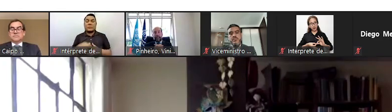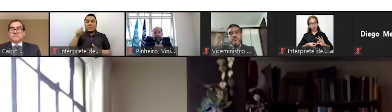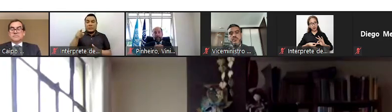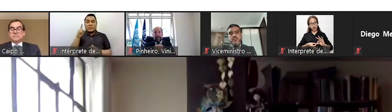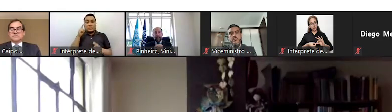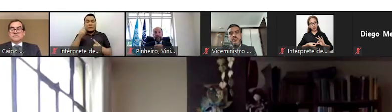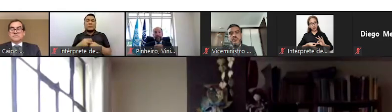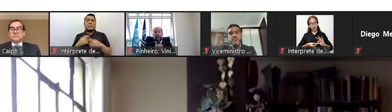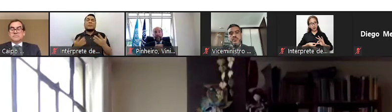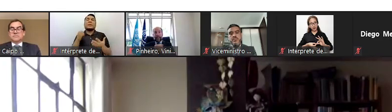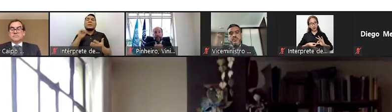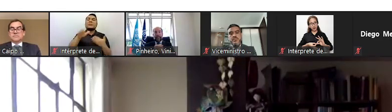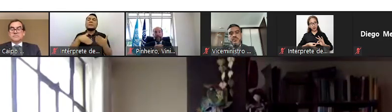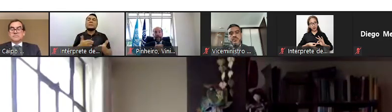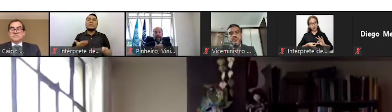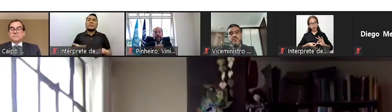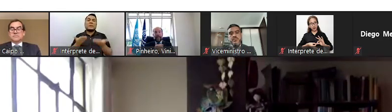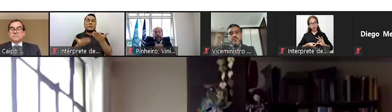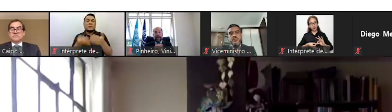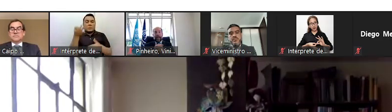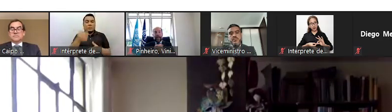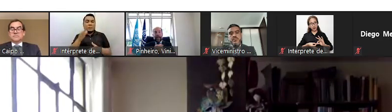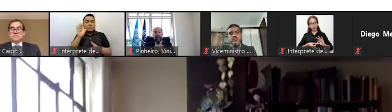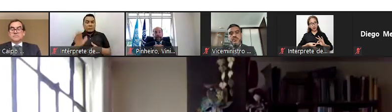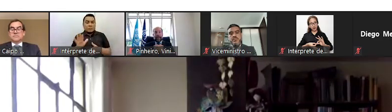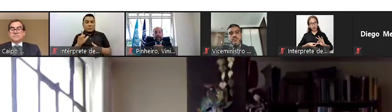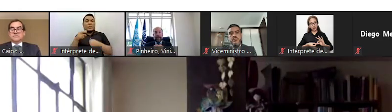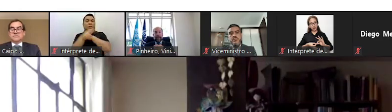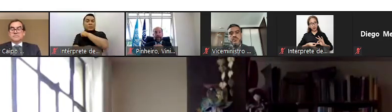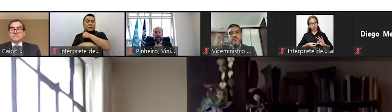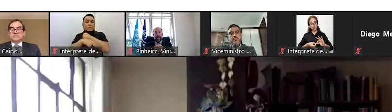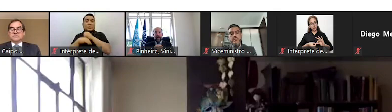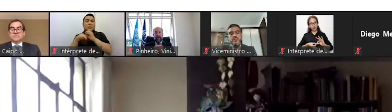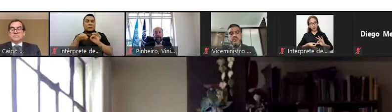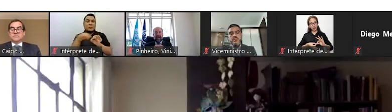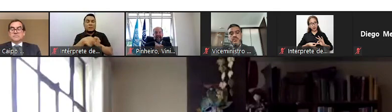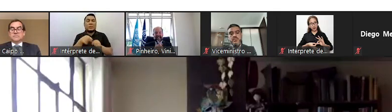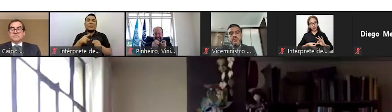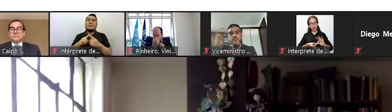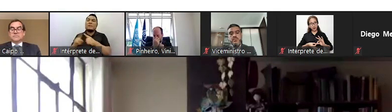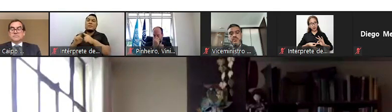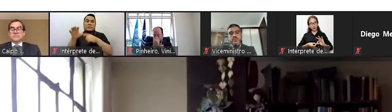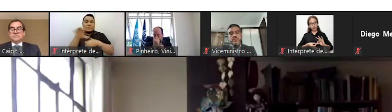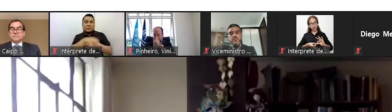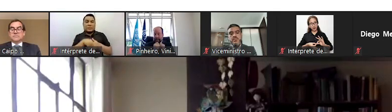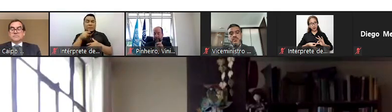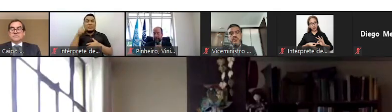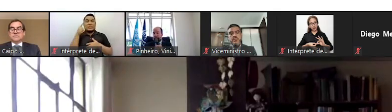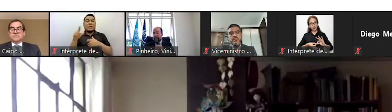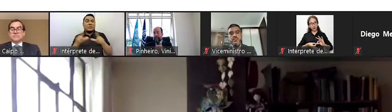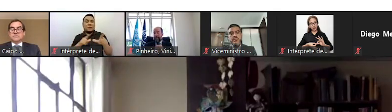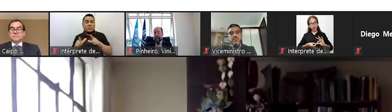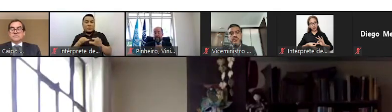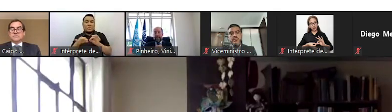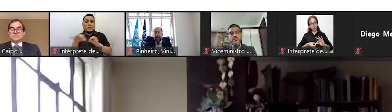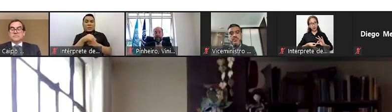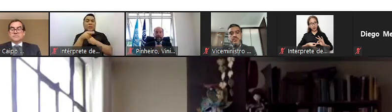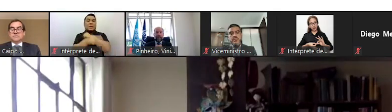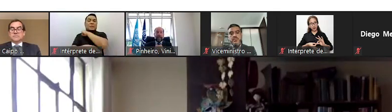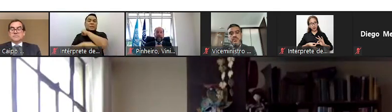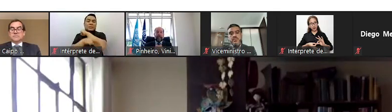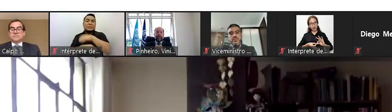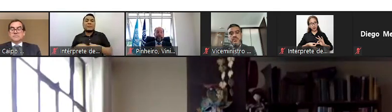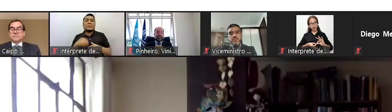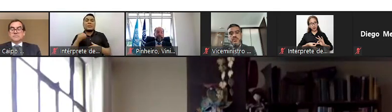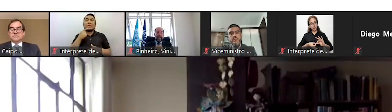objectives and that comes from giving the right exp information from national to regional and vice versa from local and